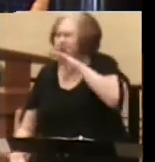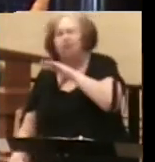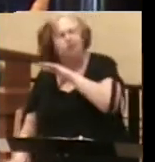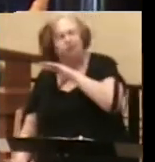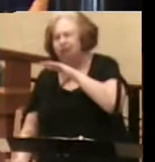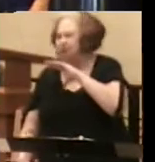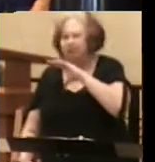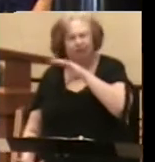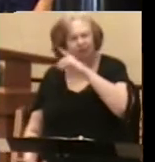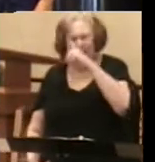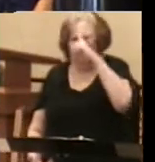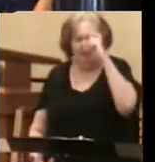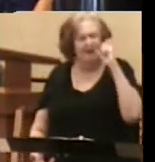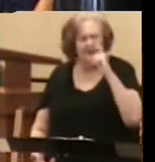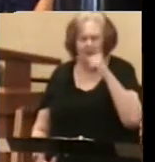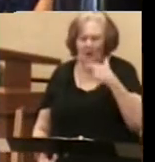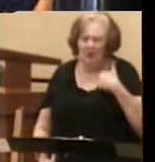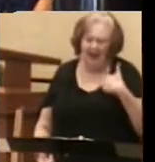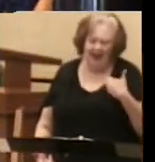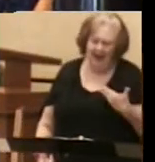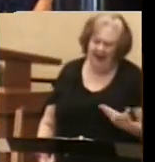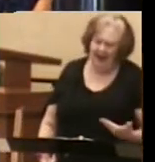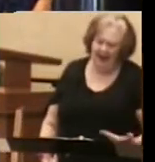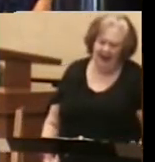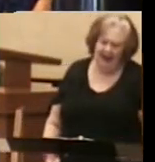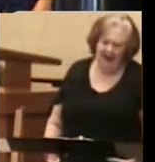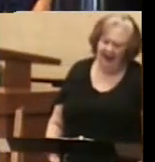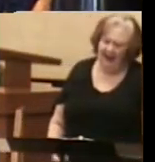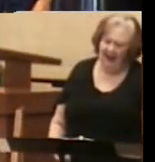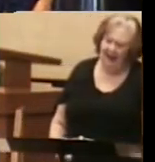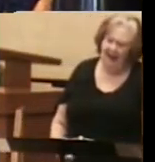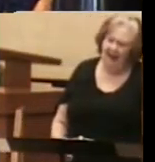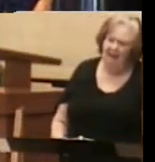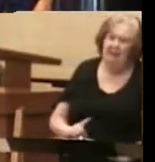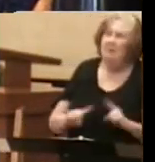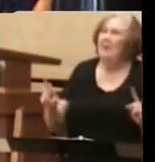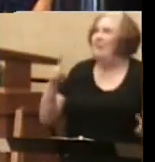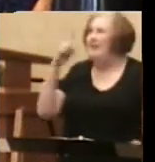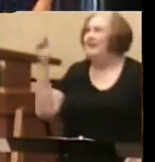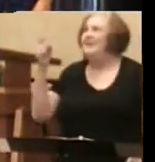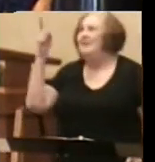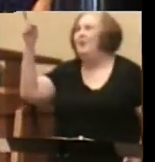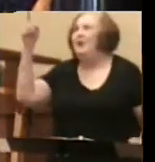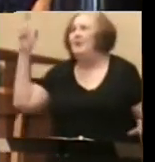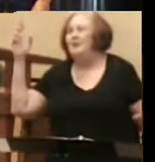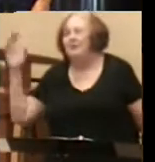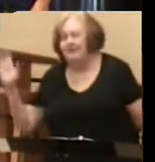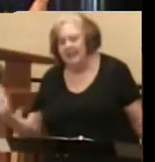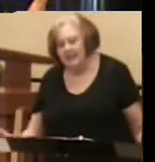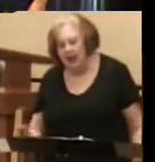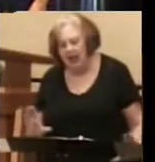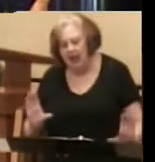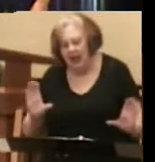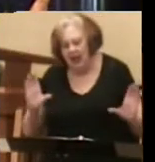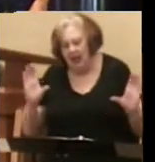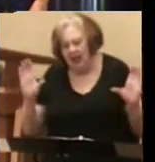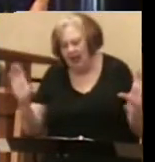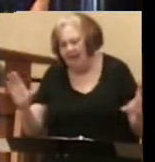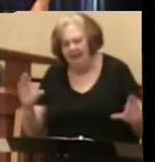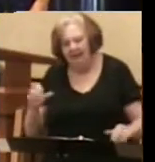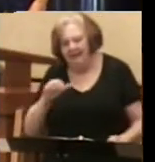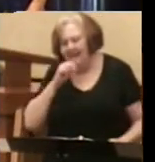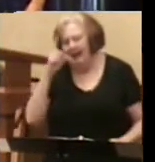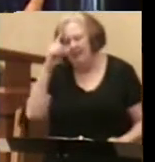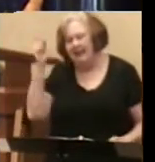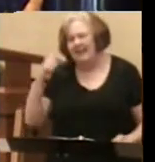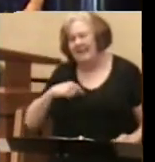Not because of who I am, but because of what you've done. Not